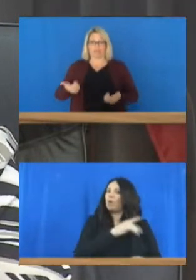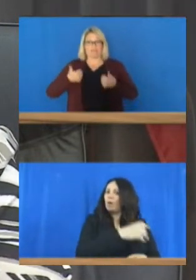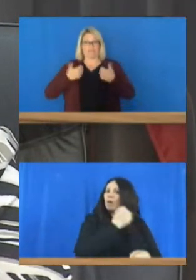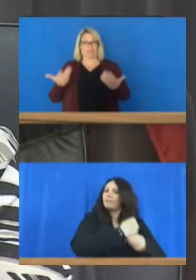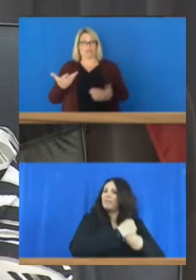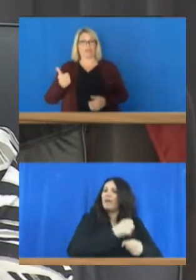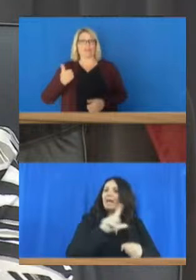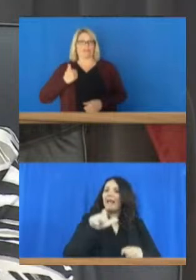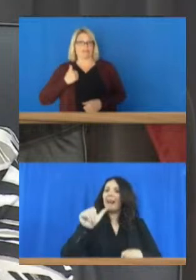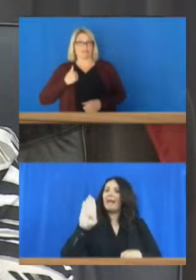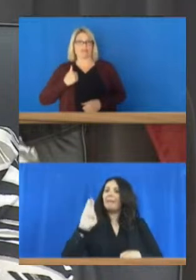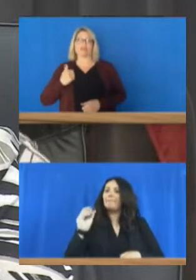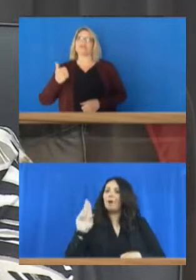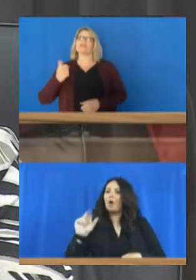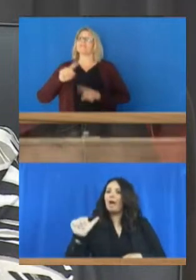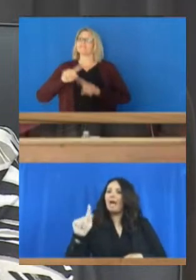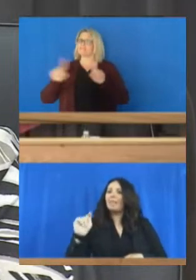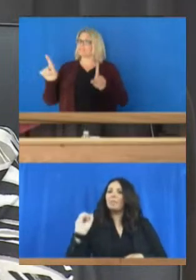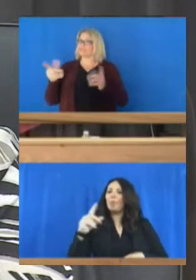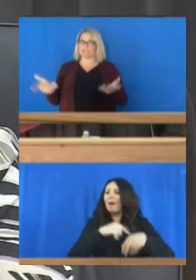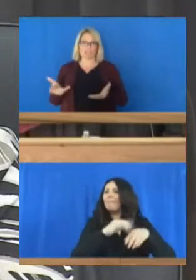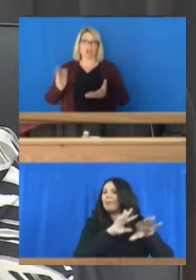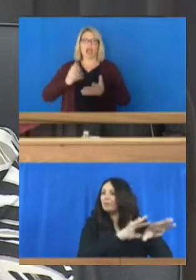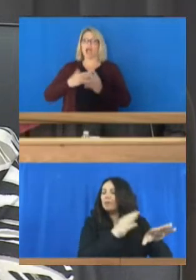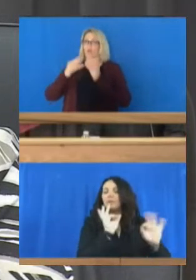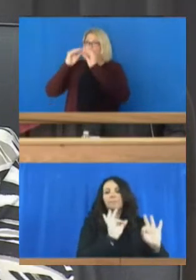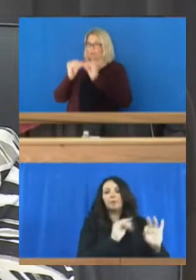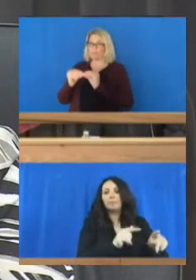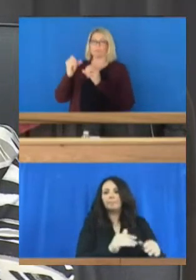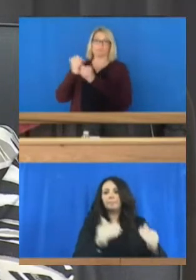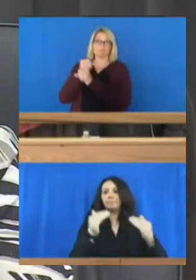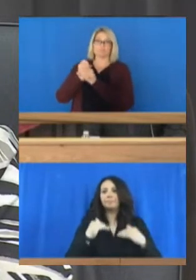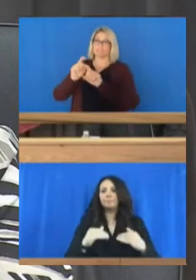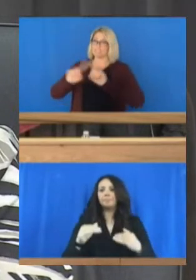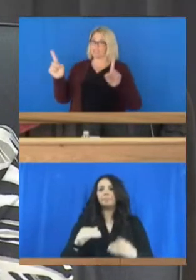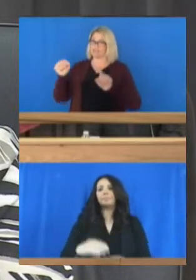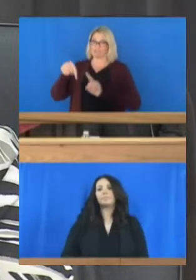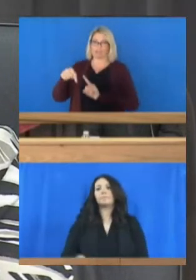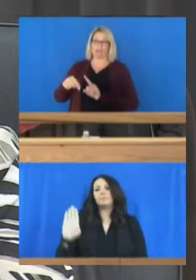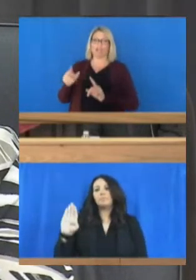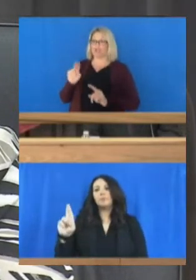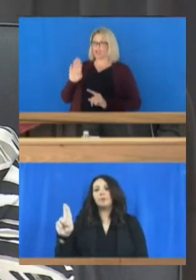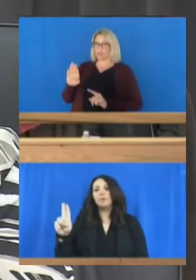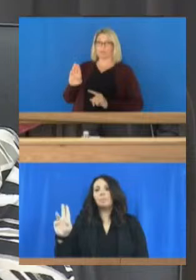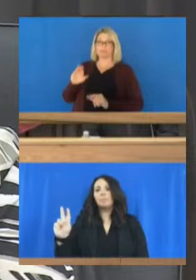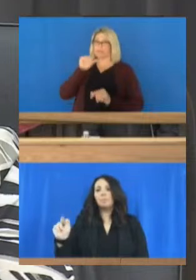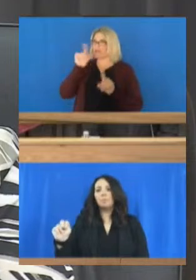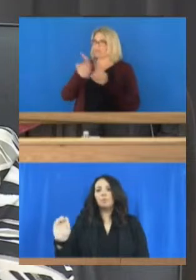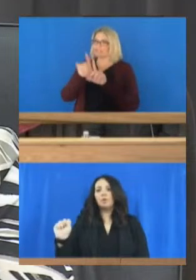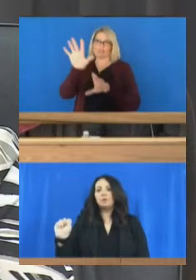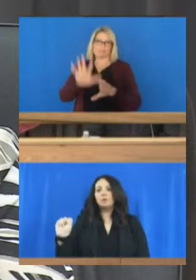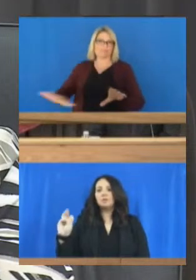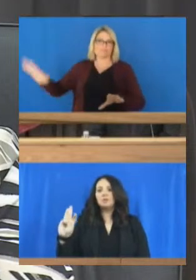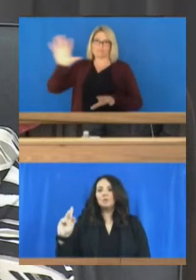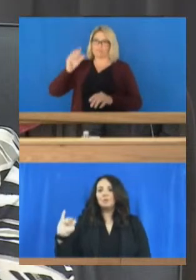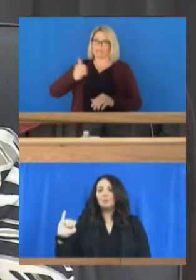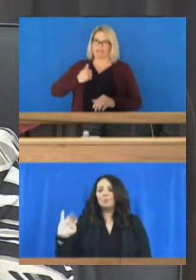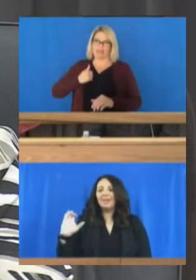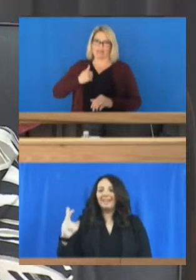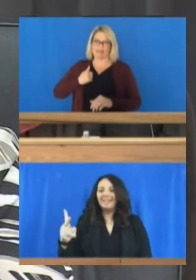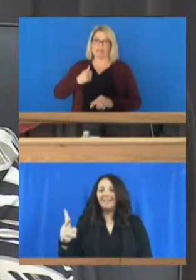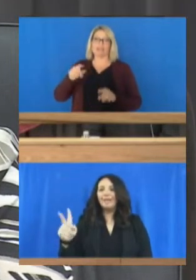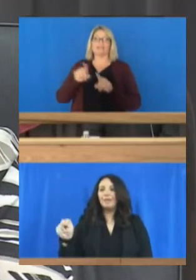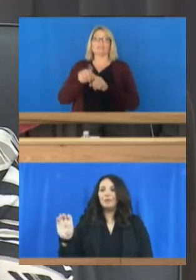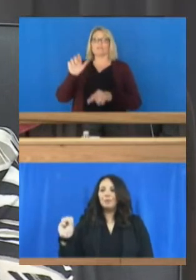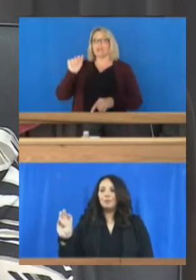has 2 doses of vaccine on board, and really and truly that is when the maximum protection will be afforded